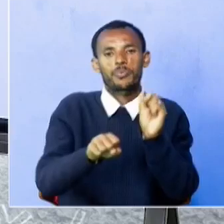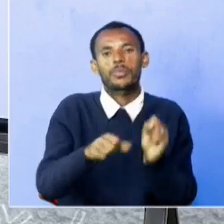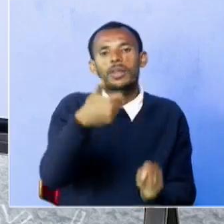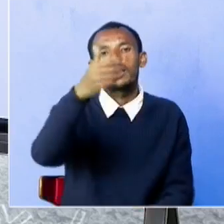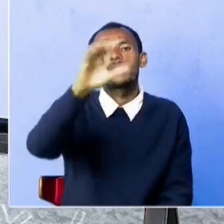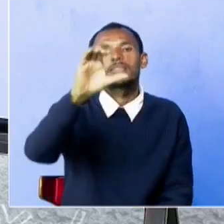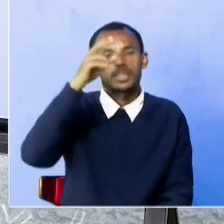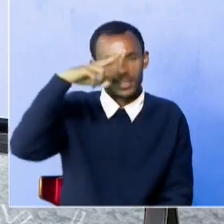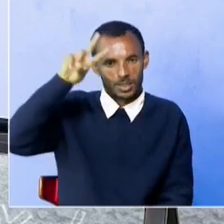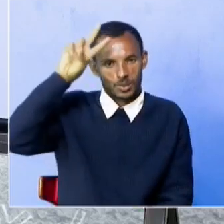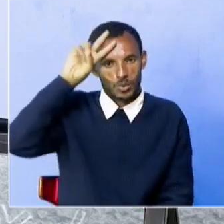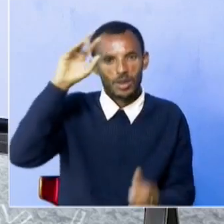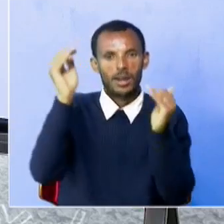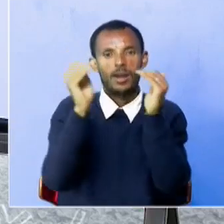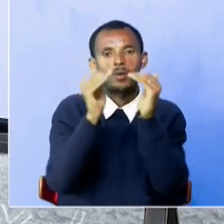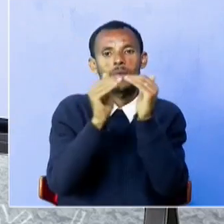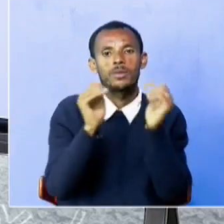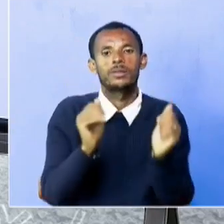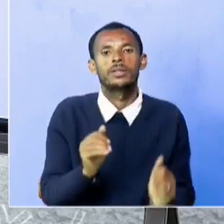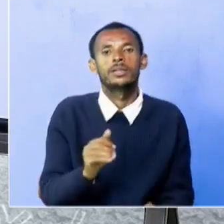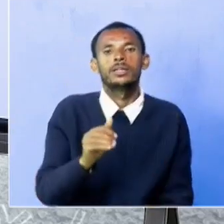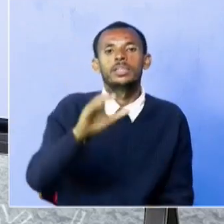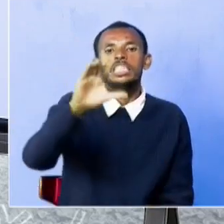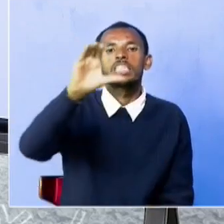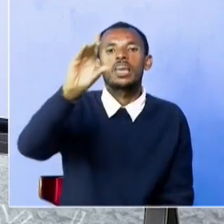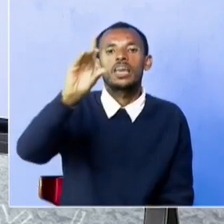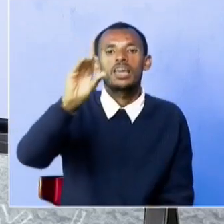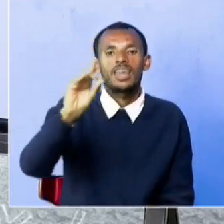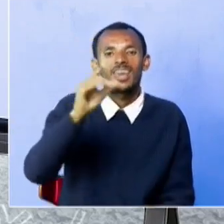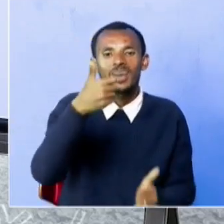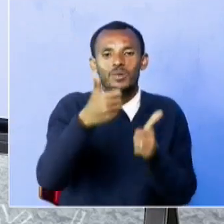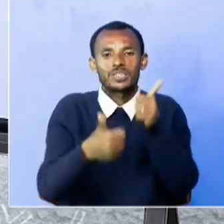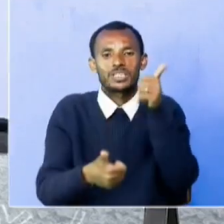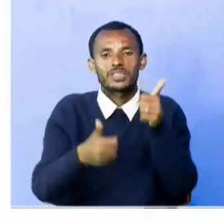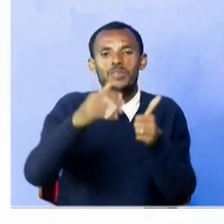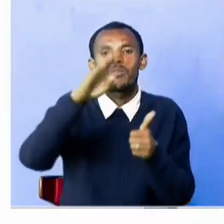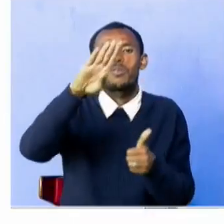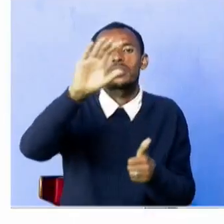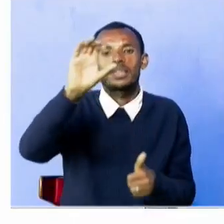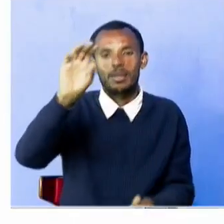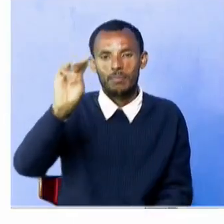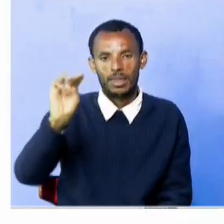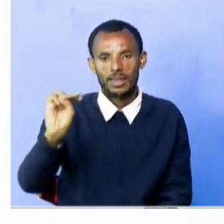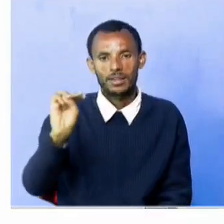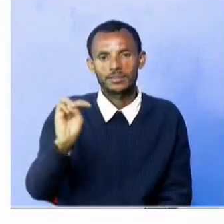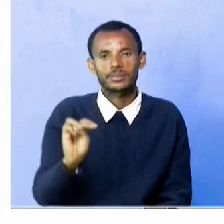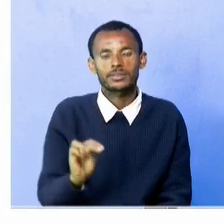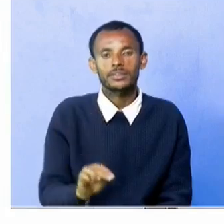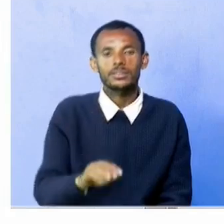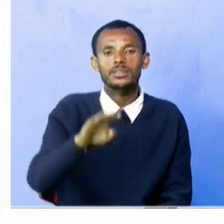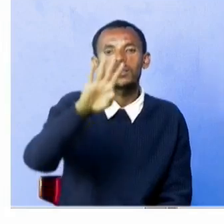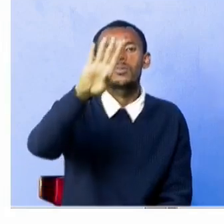AC square is equal to CD, which is 4 centimeter,